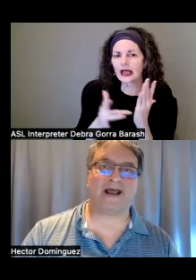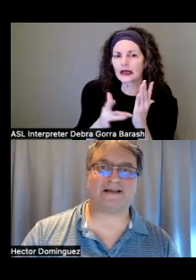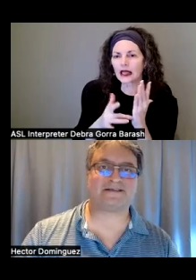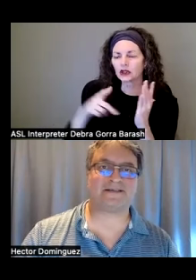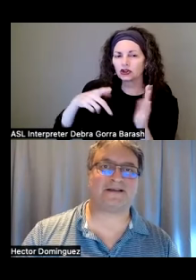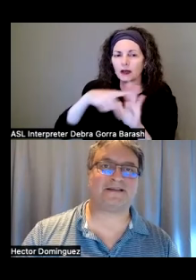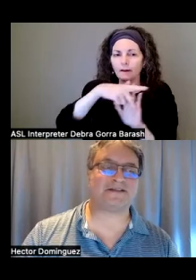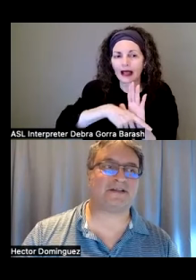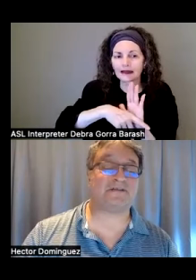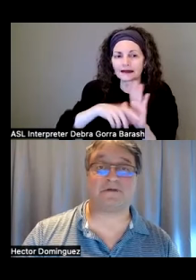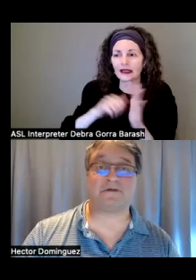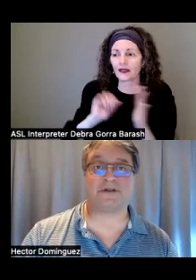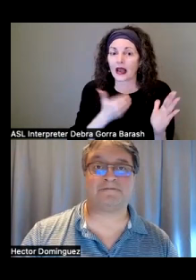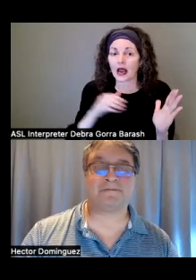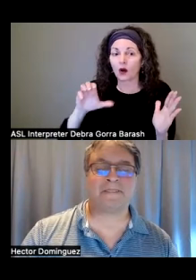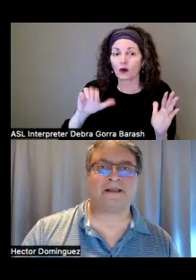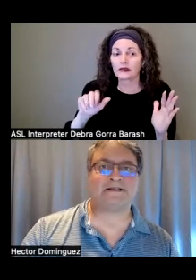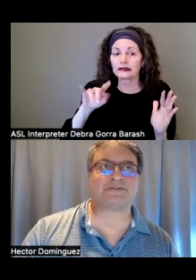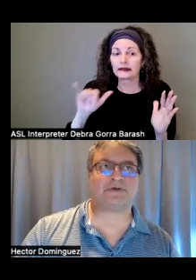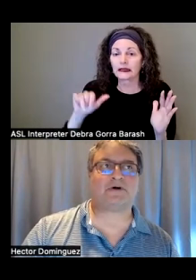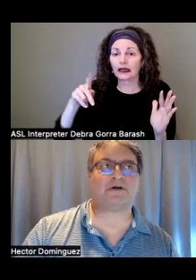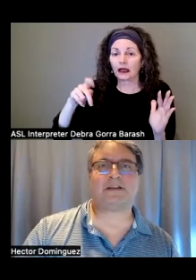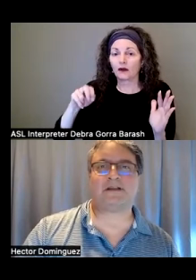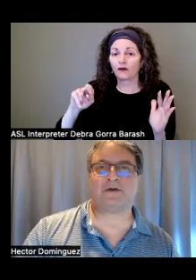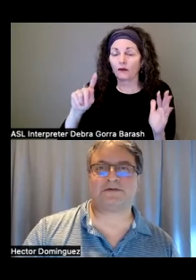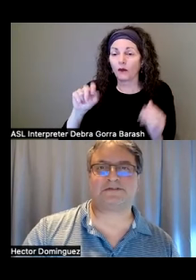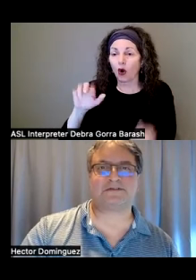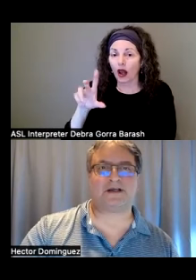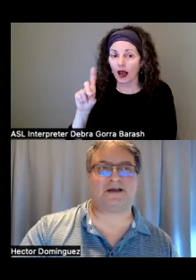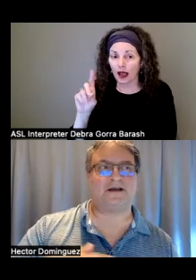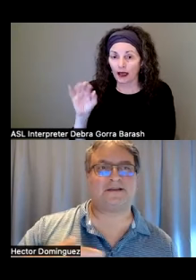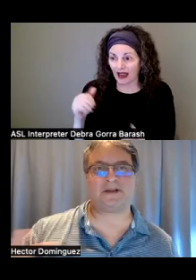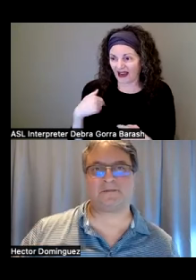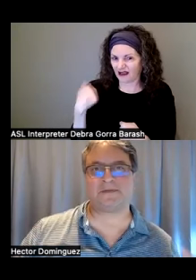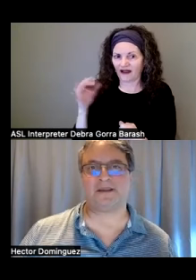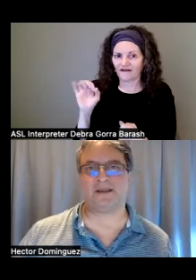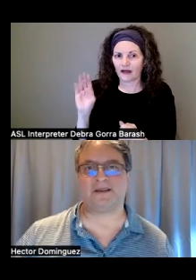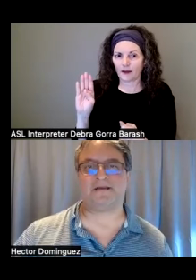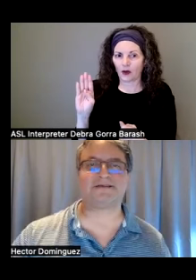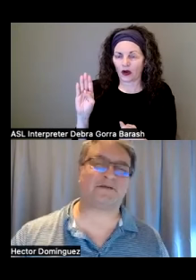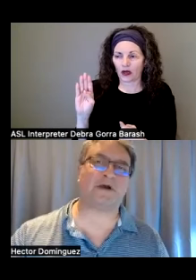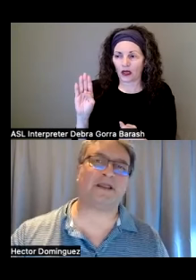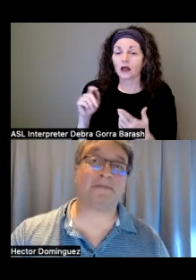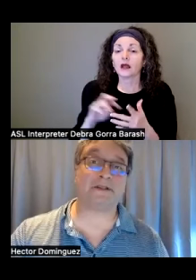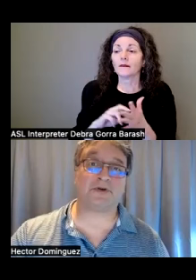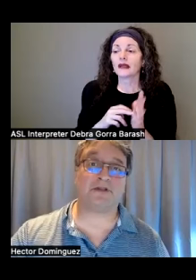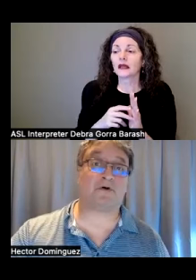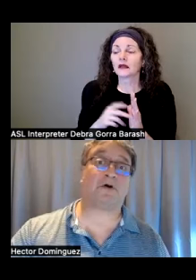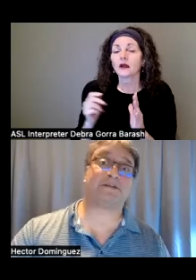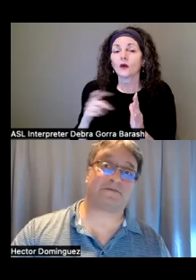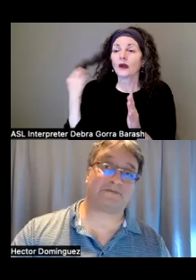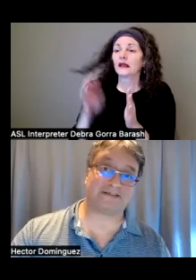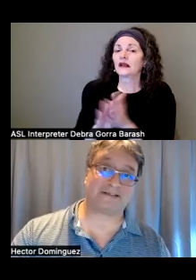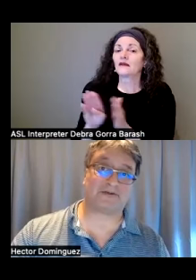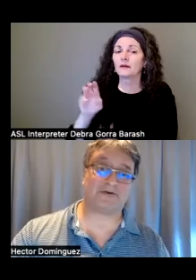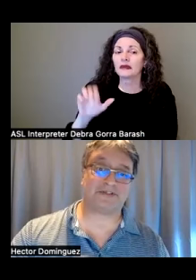Portland passed early this year in February. So that includes developing a citywide inventory of all